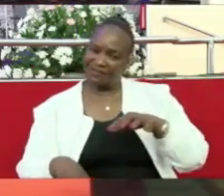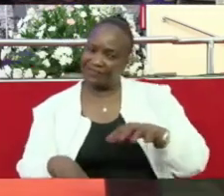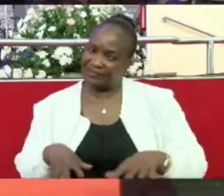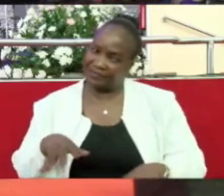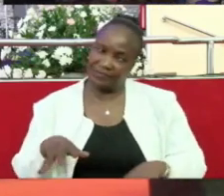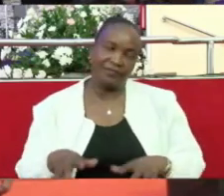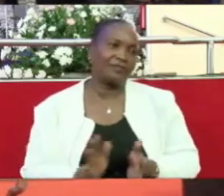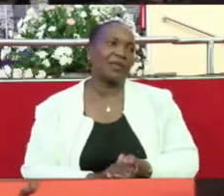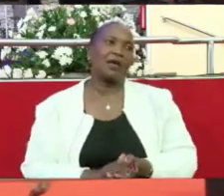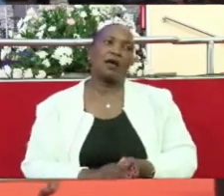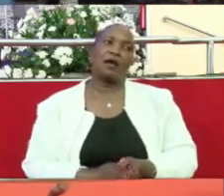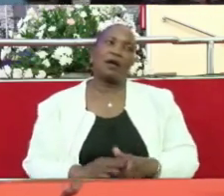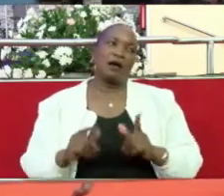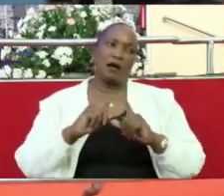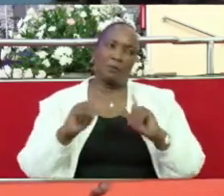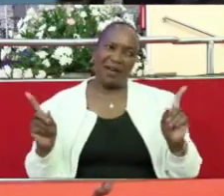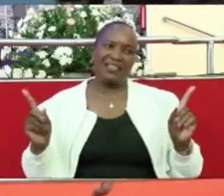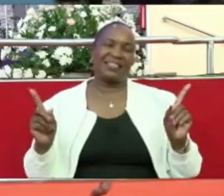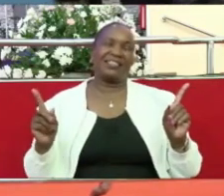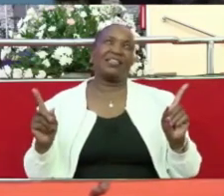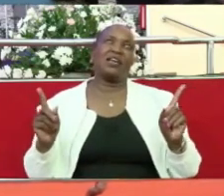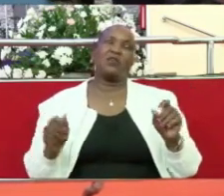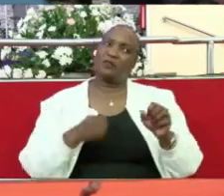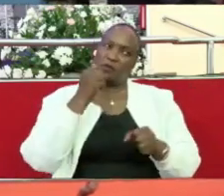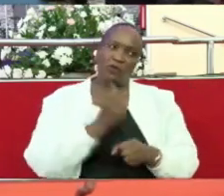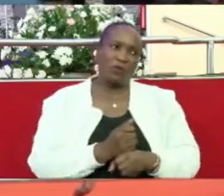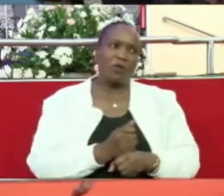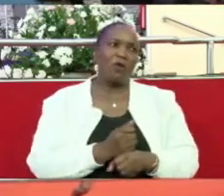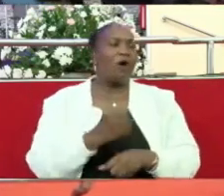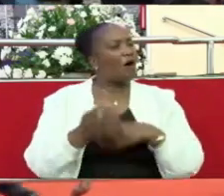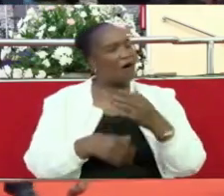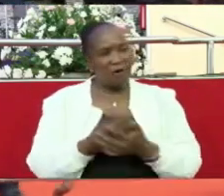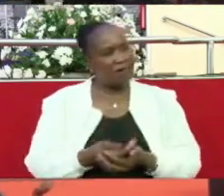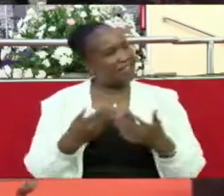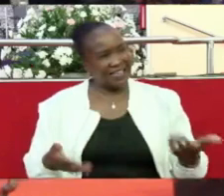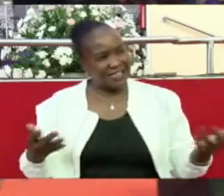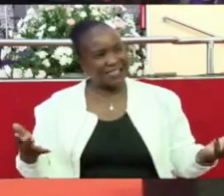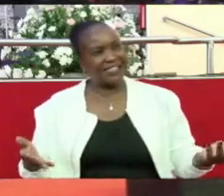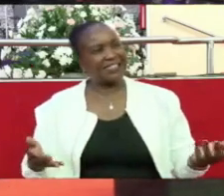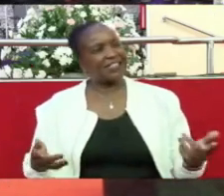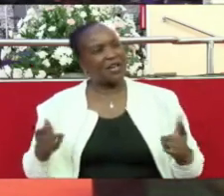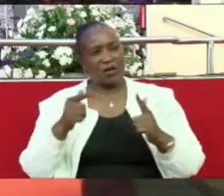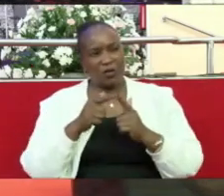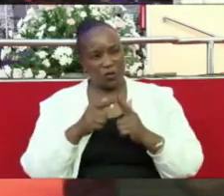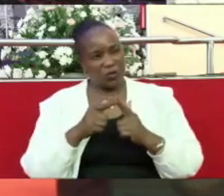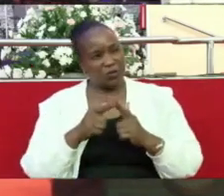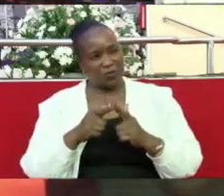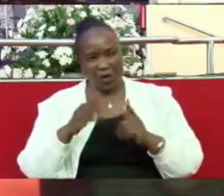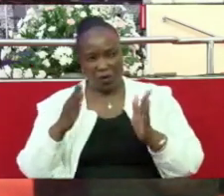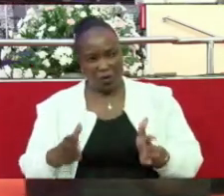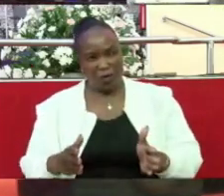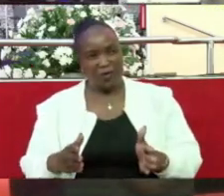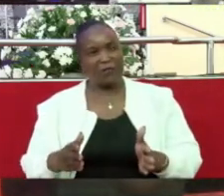to approach means you have to do everything possible. Lakini kufikilia inamaanisha lazima ufanye chochote uwezacho. You know, I've been